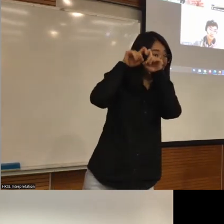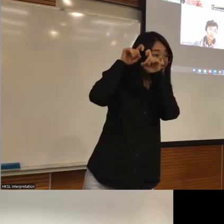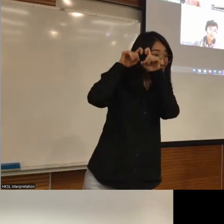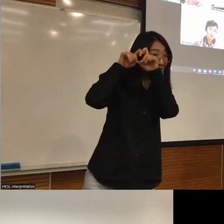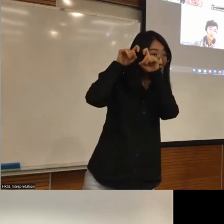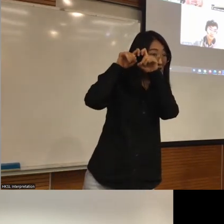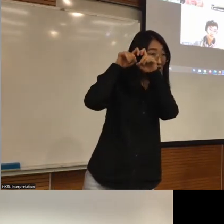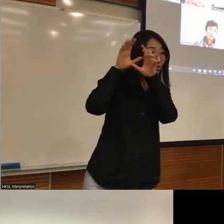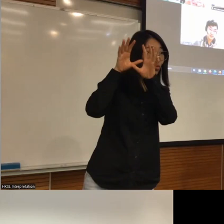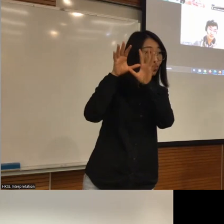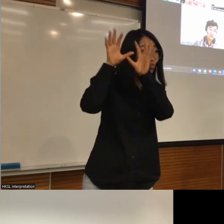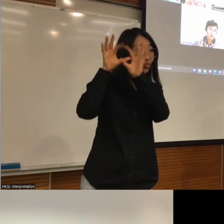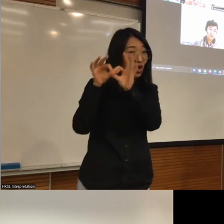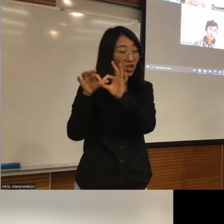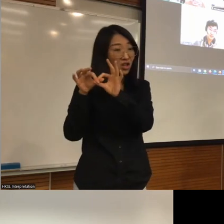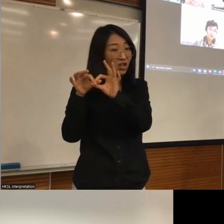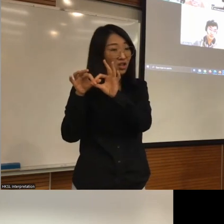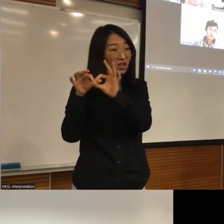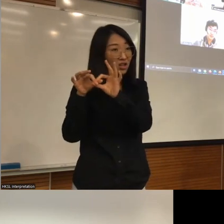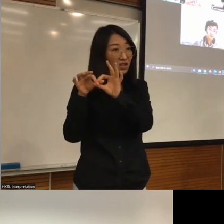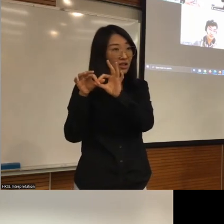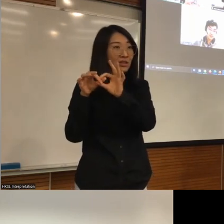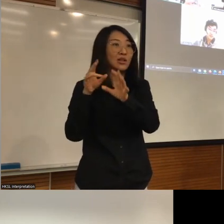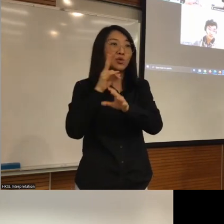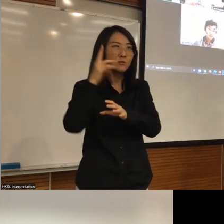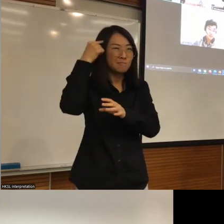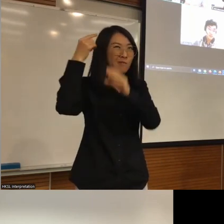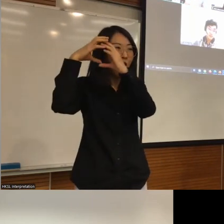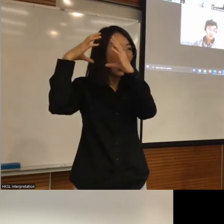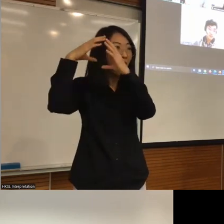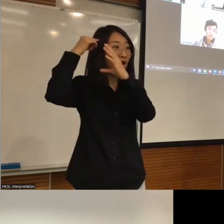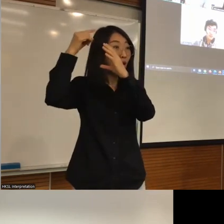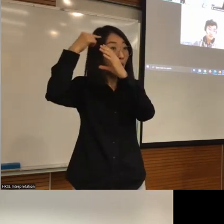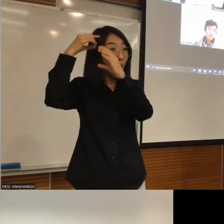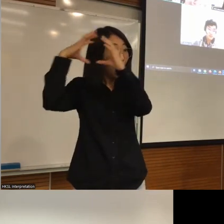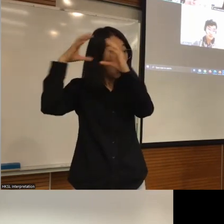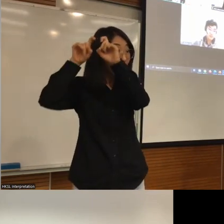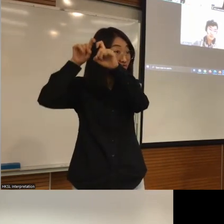let's say, the ability of the brain to do certain operations